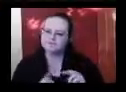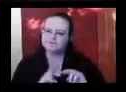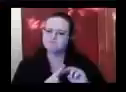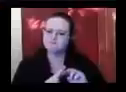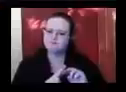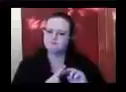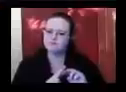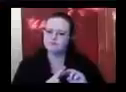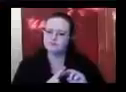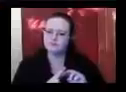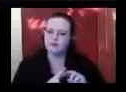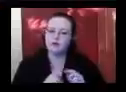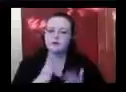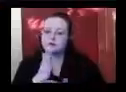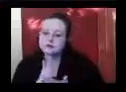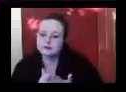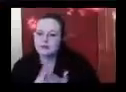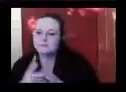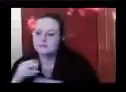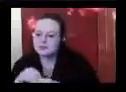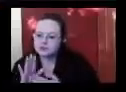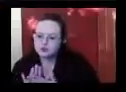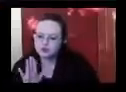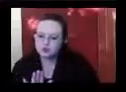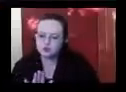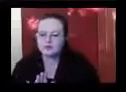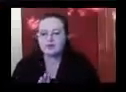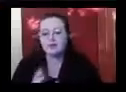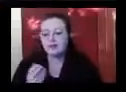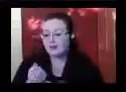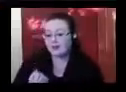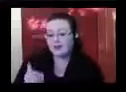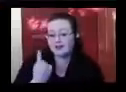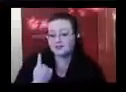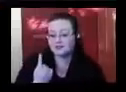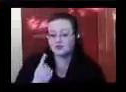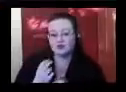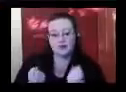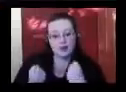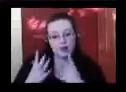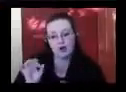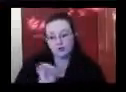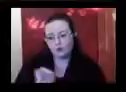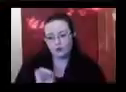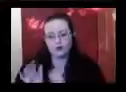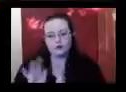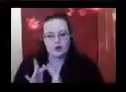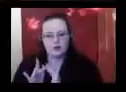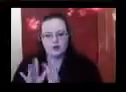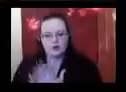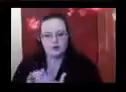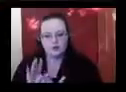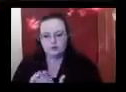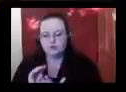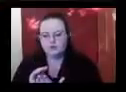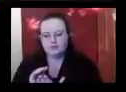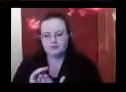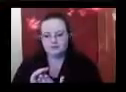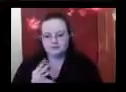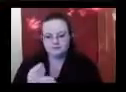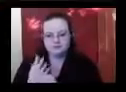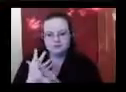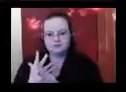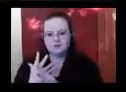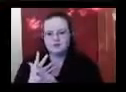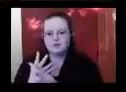in-school instruction. So we did so much work last year around online learning that we certainly want to be able to provide that in